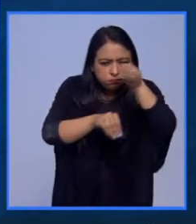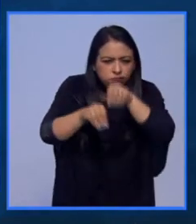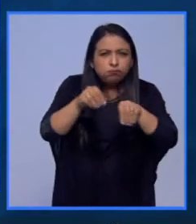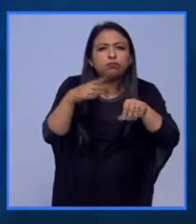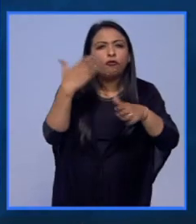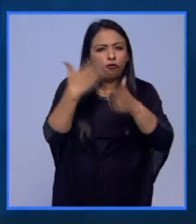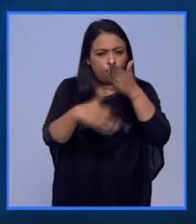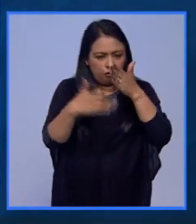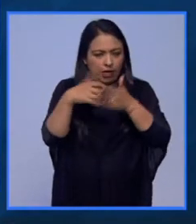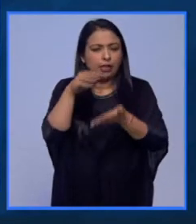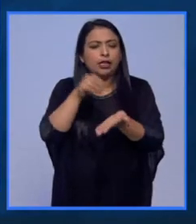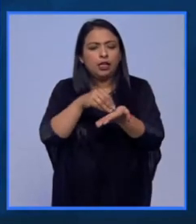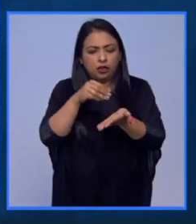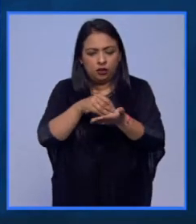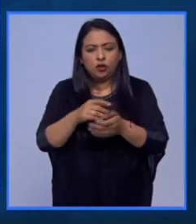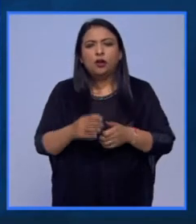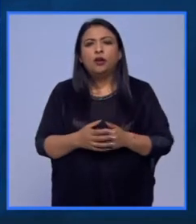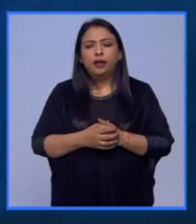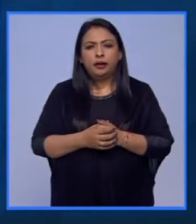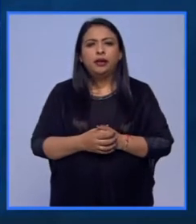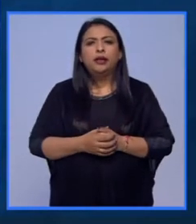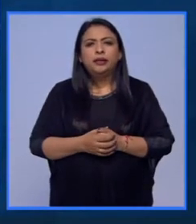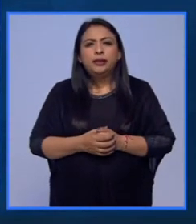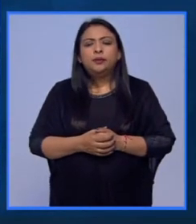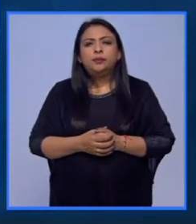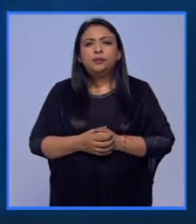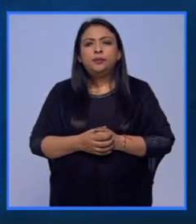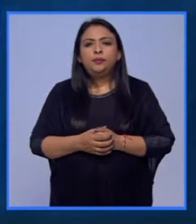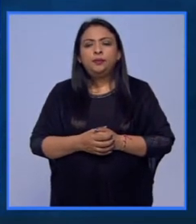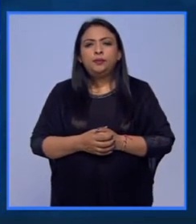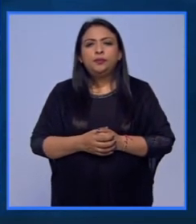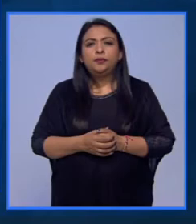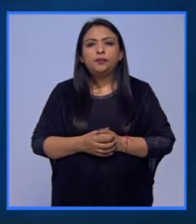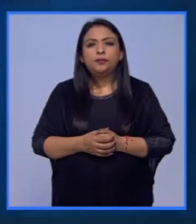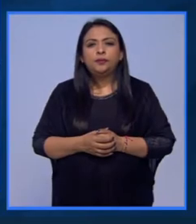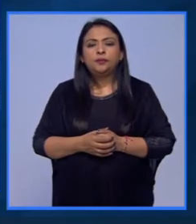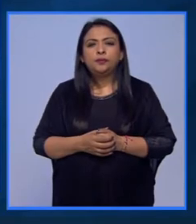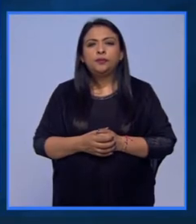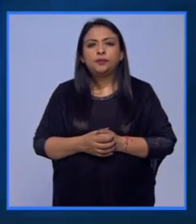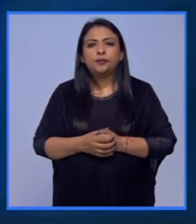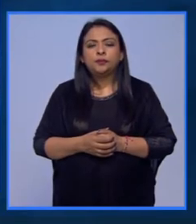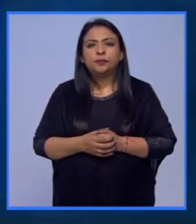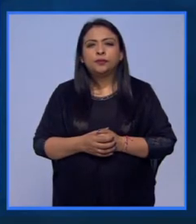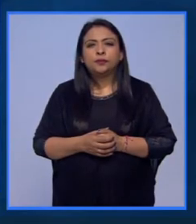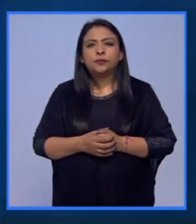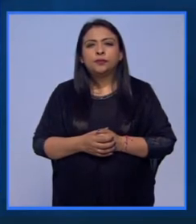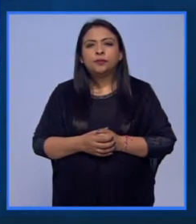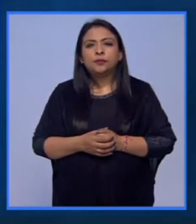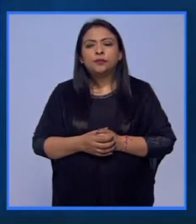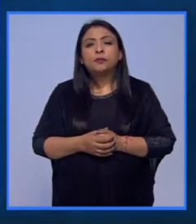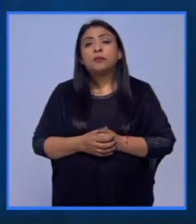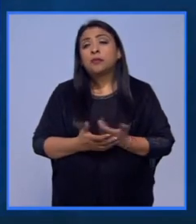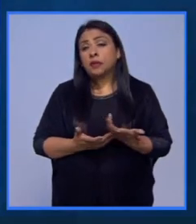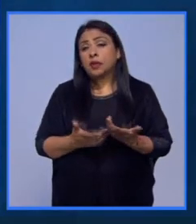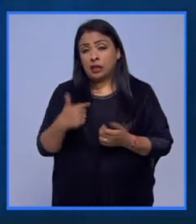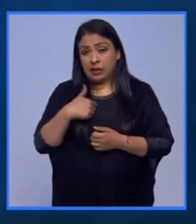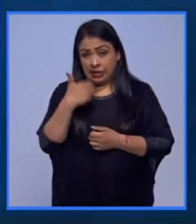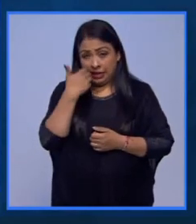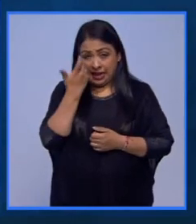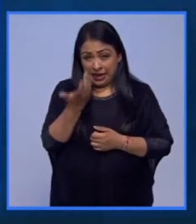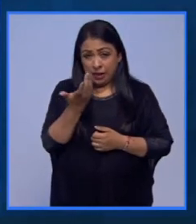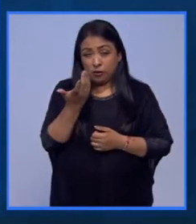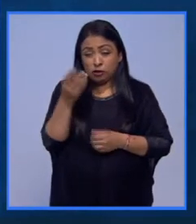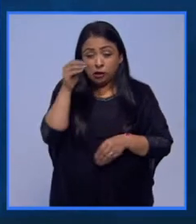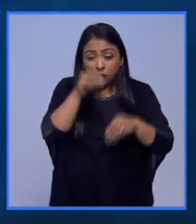and almost arguing and all kinds of shifts in design there. But what we really wanted to create in the middle of the